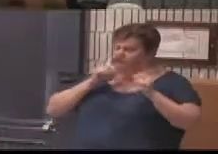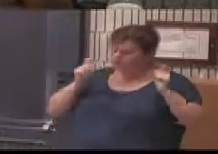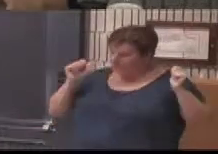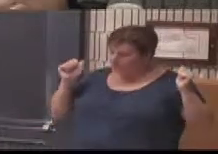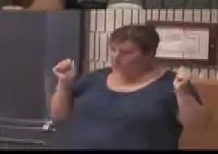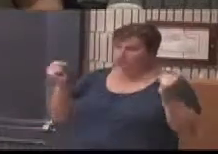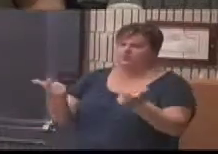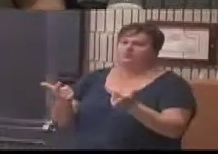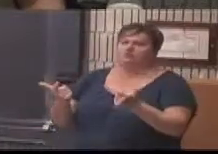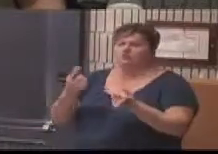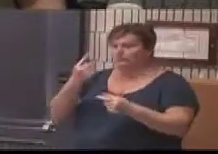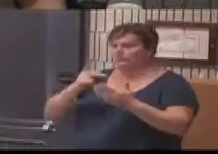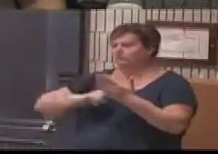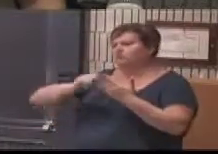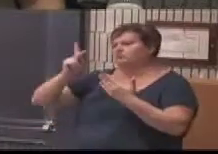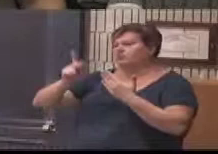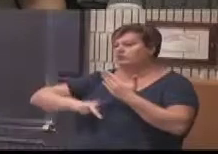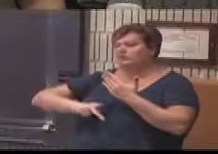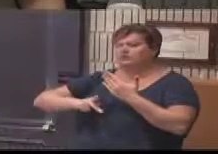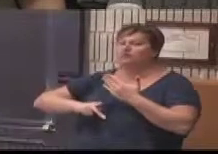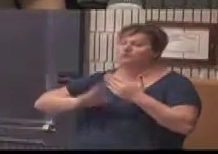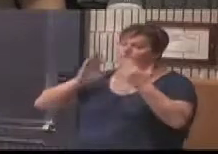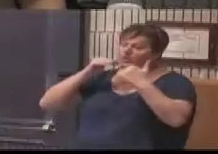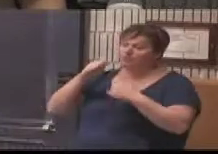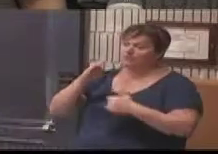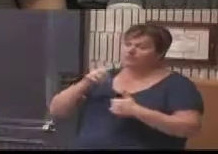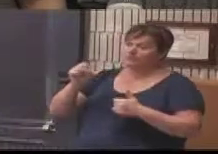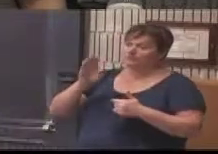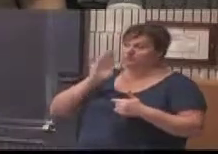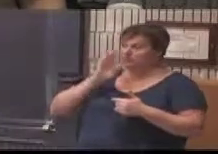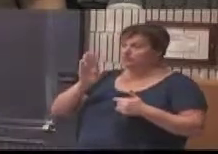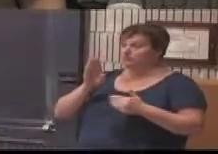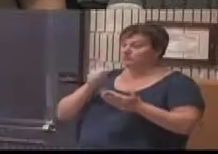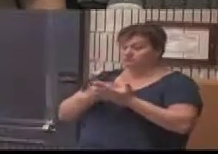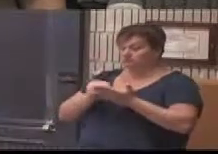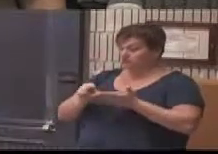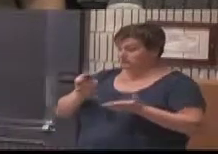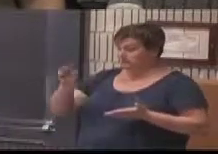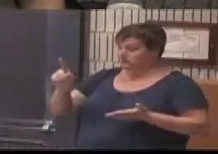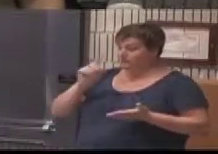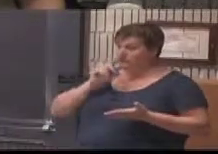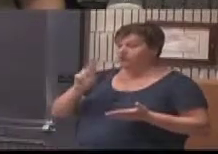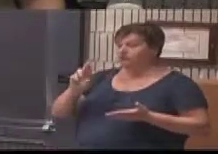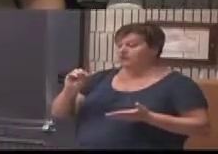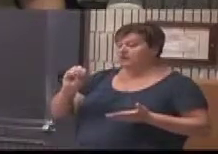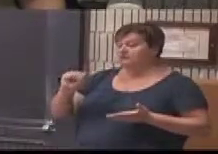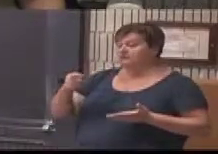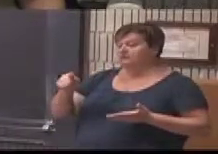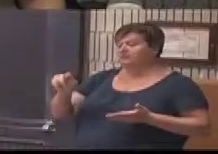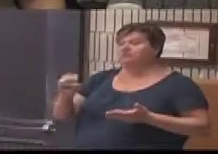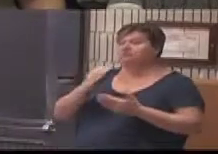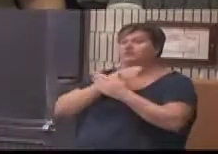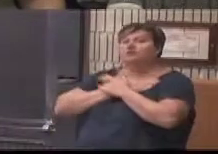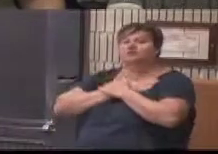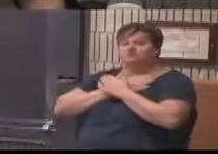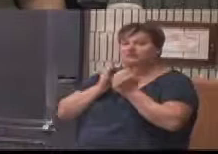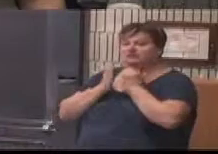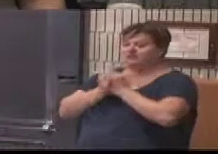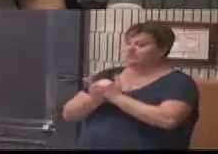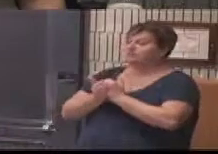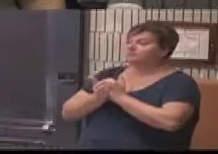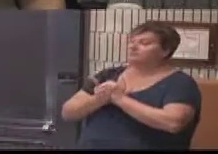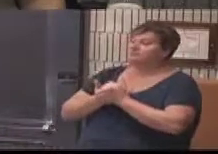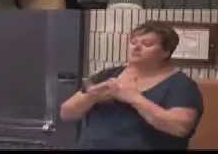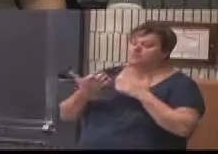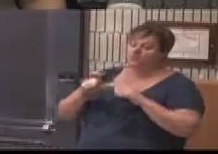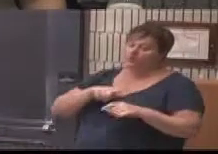one program. So that's something that we're hoping that Massachusetts would be able to fund, is respite help to prevent caregiver exhaustion. It also